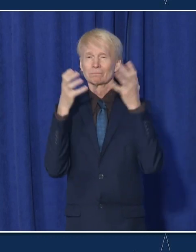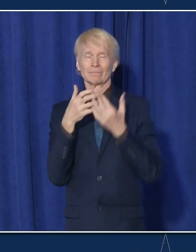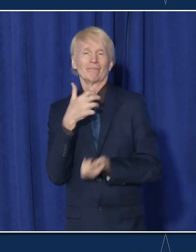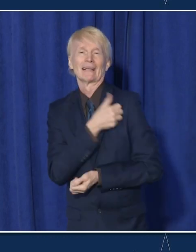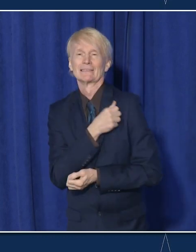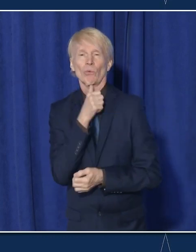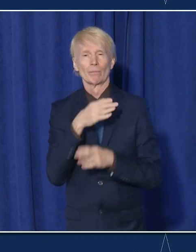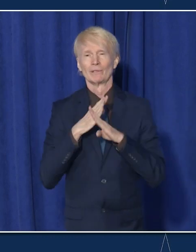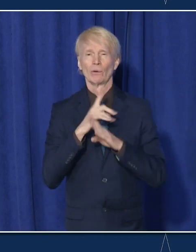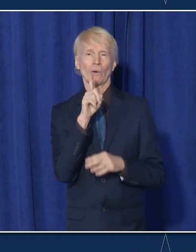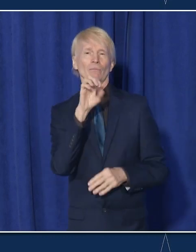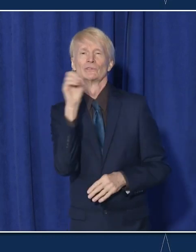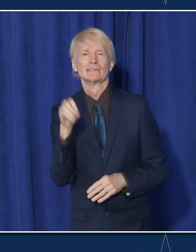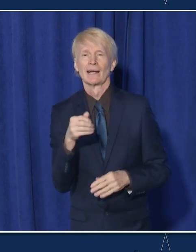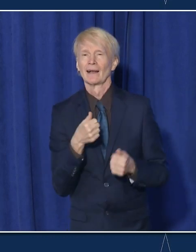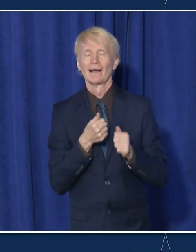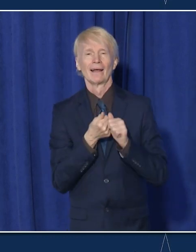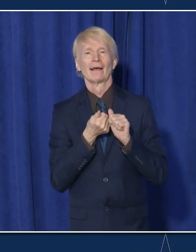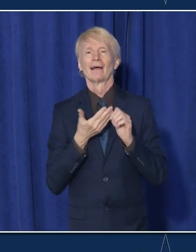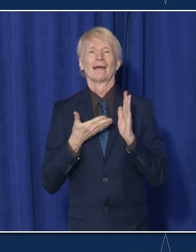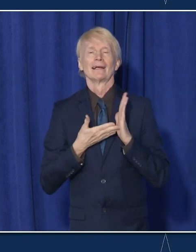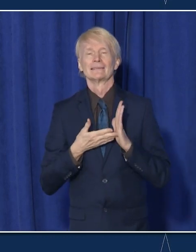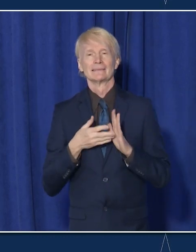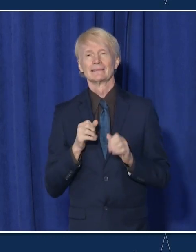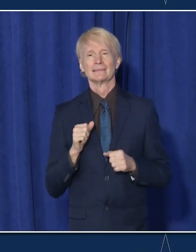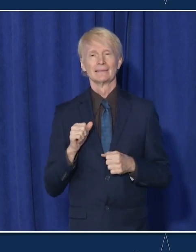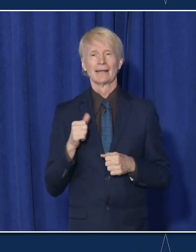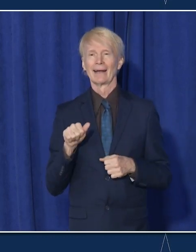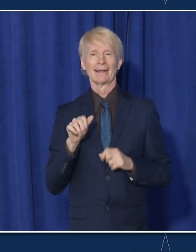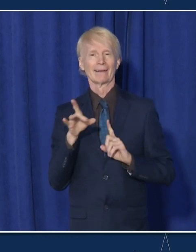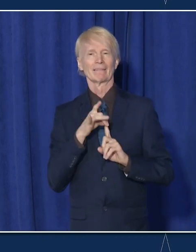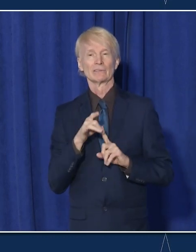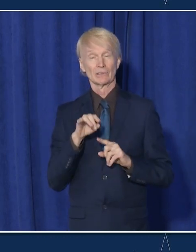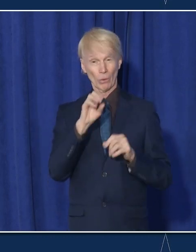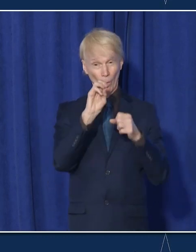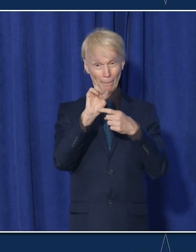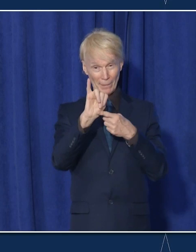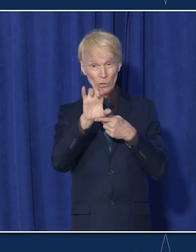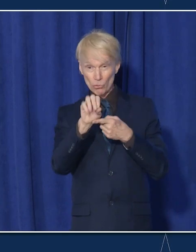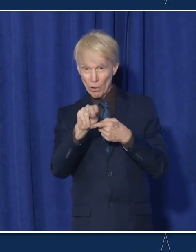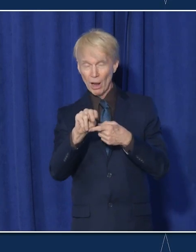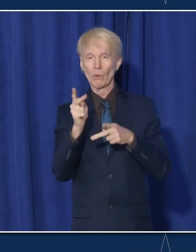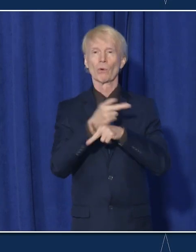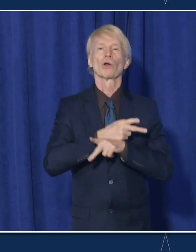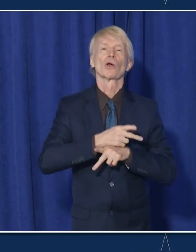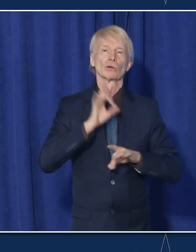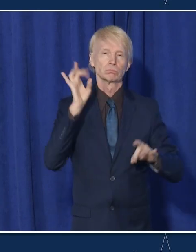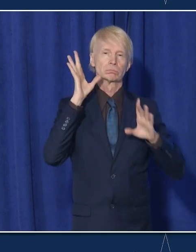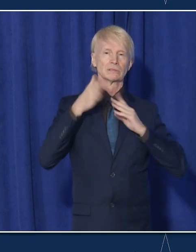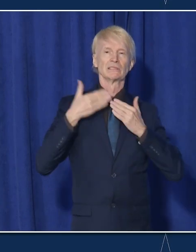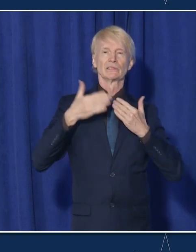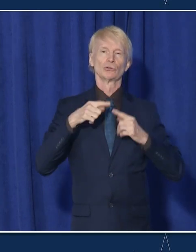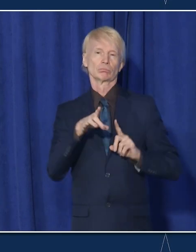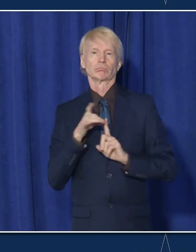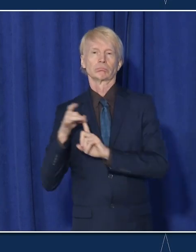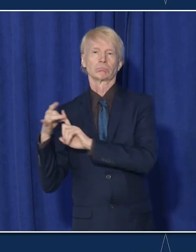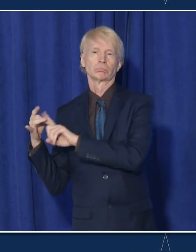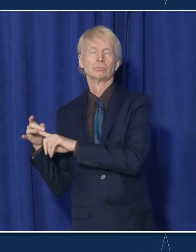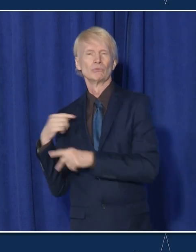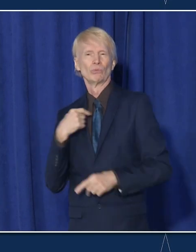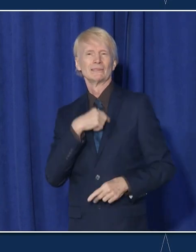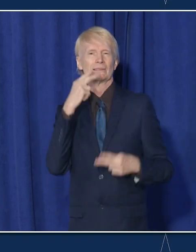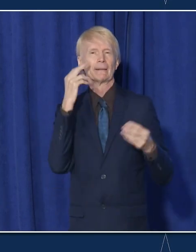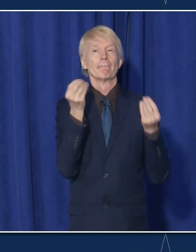infection. And Omicron is so contagious, it's so infectious, that we do see more people getting